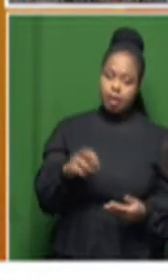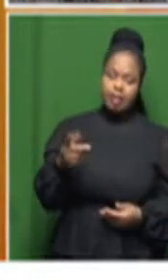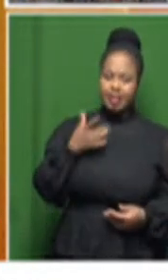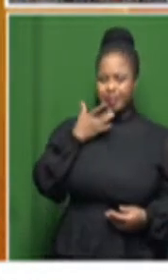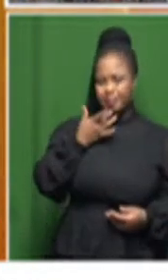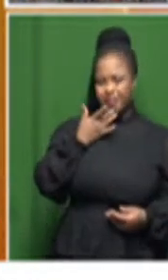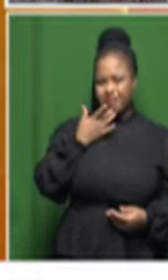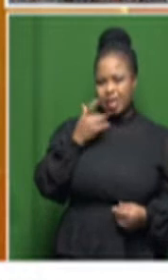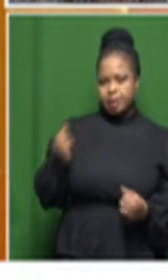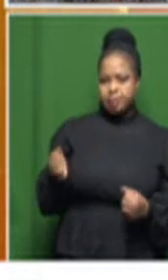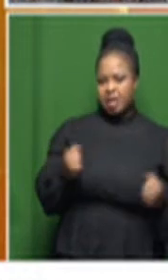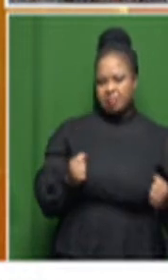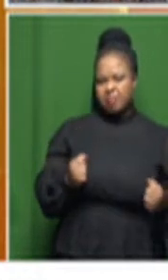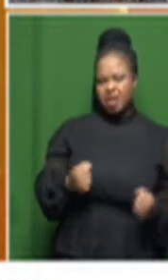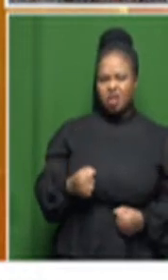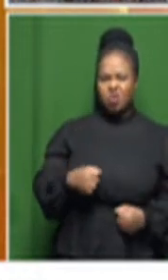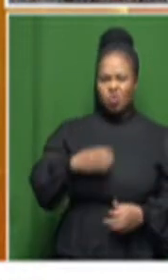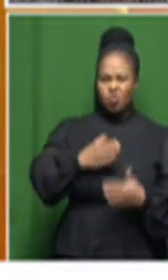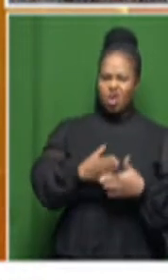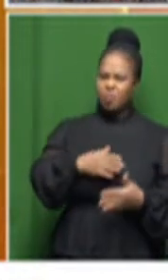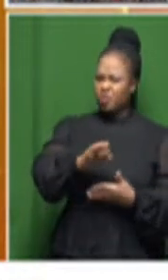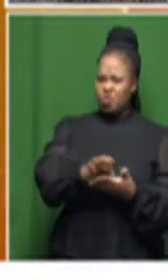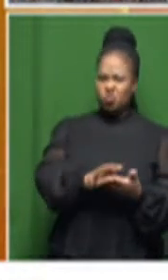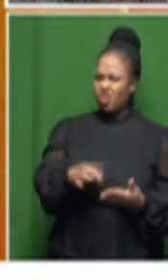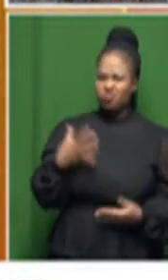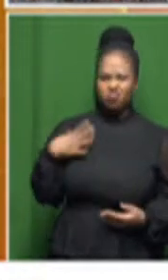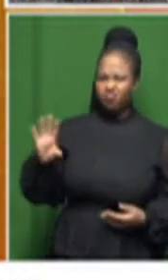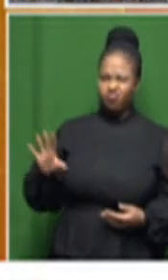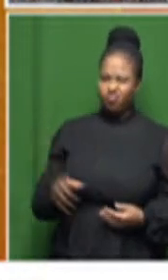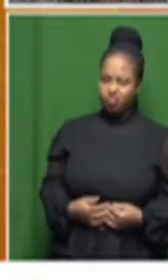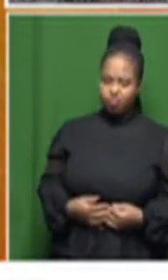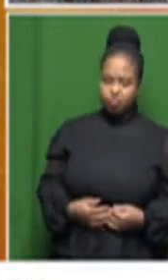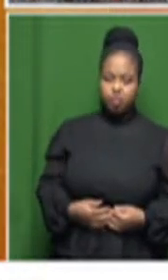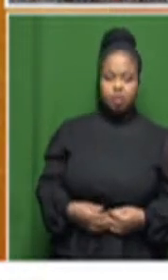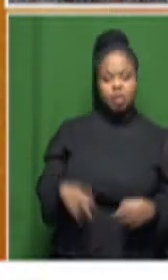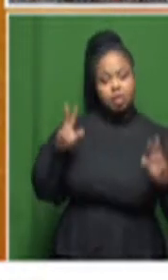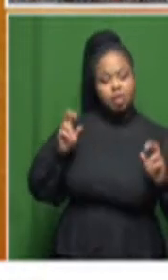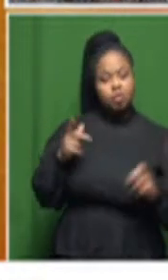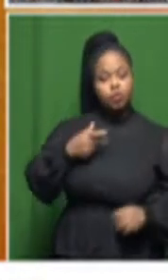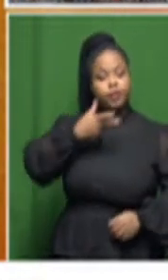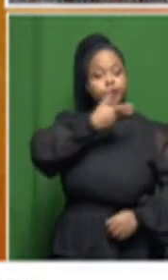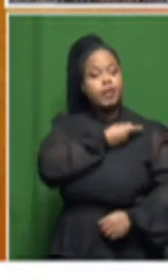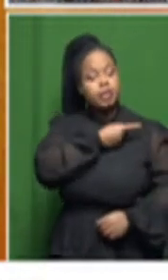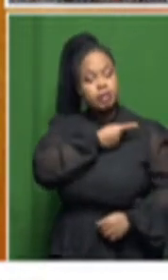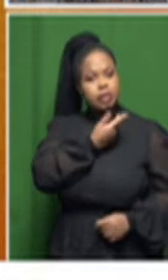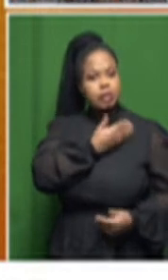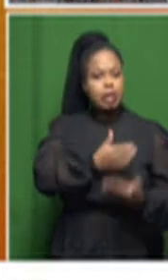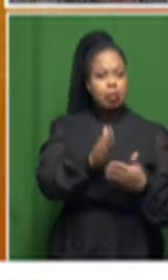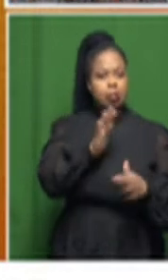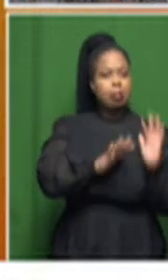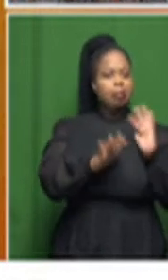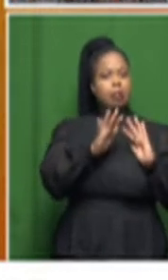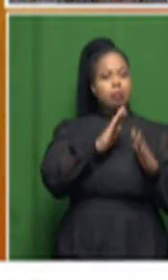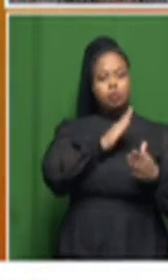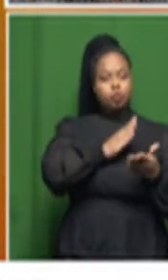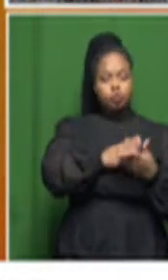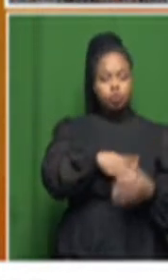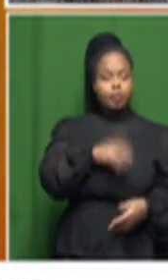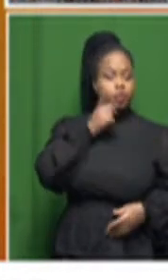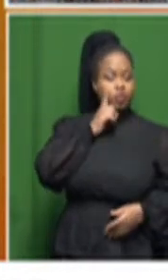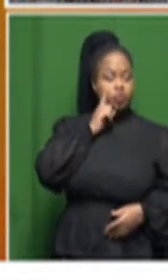prefer permanent employment versus contract employment, issues of vaccine hesitancy, and also looking into our